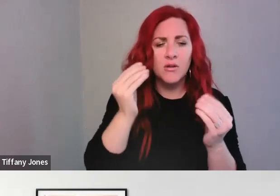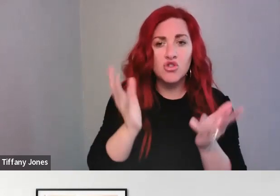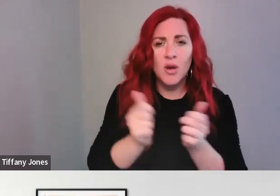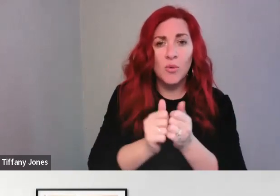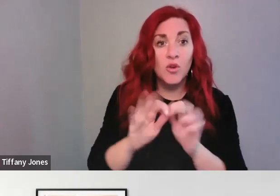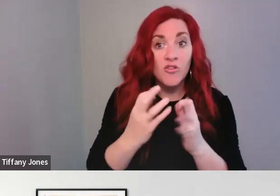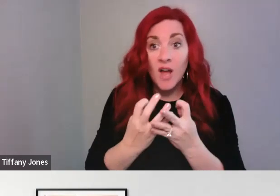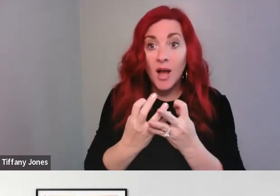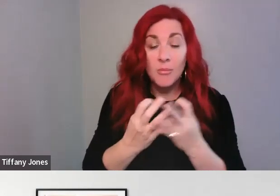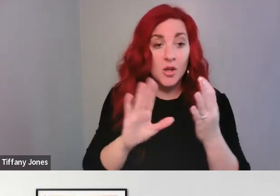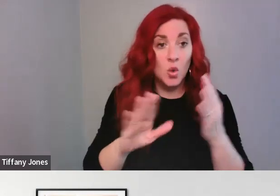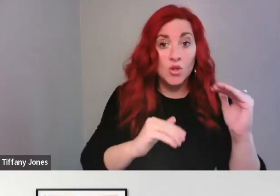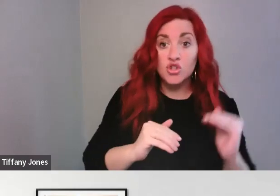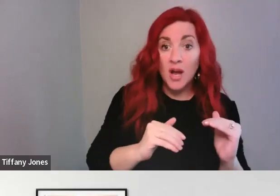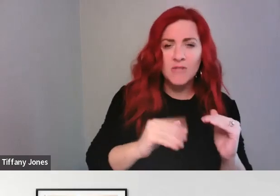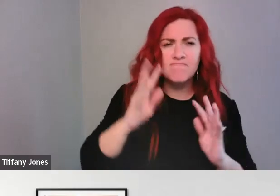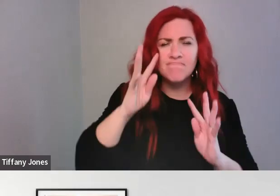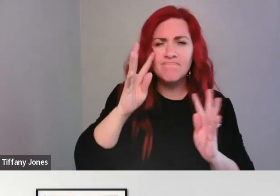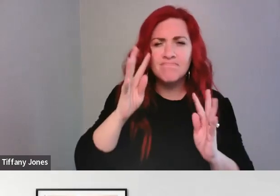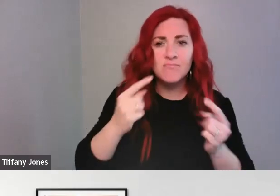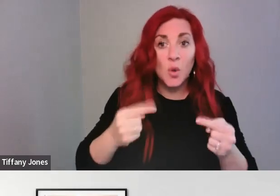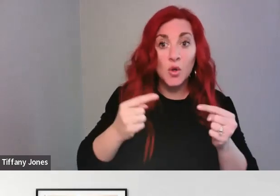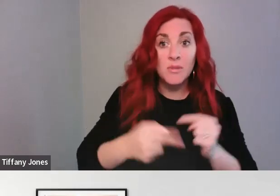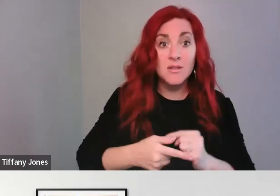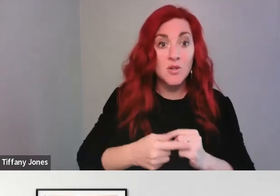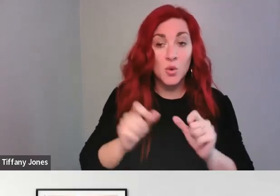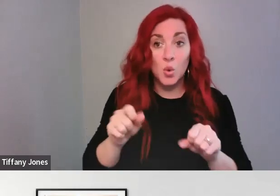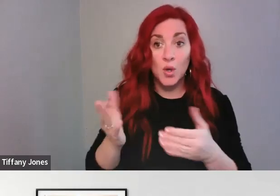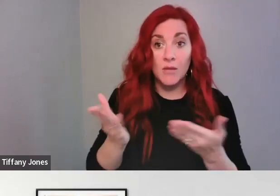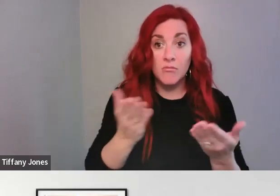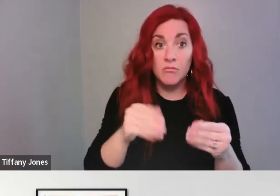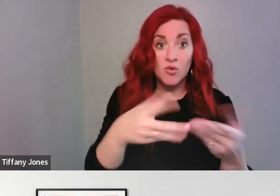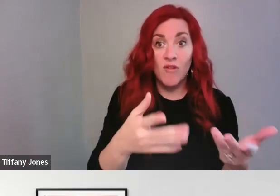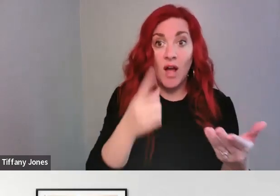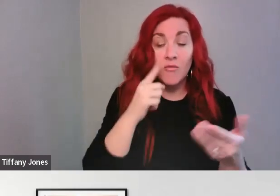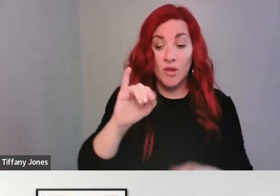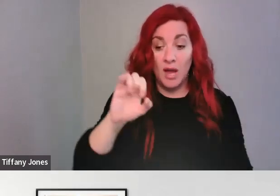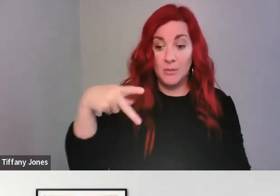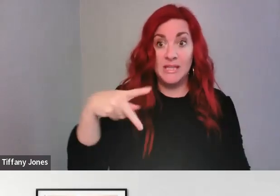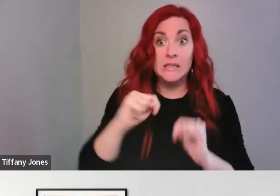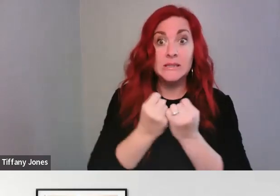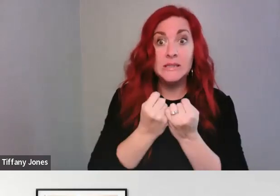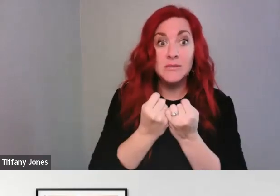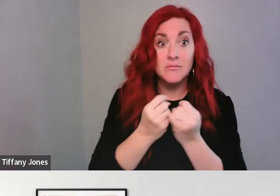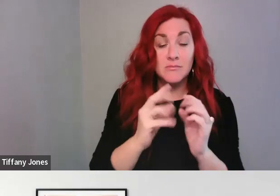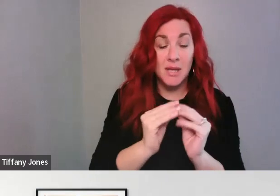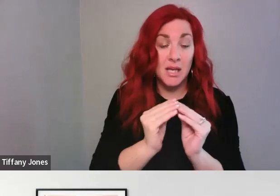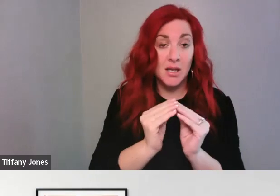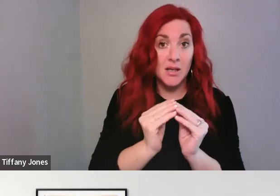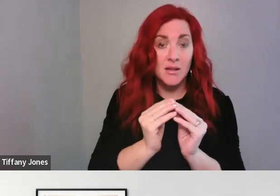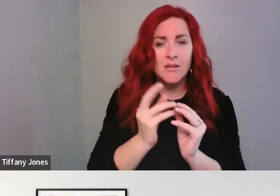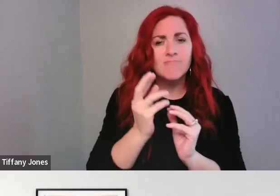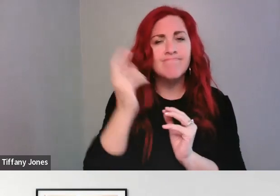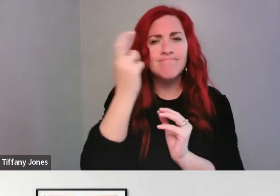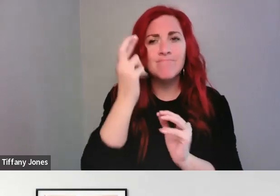family and your child, and come up with some arguments that you could bring to the IEP team meeting about why this is important for the kiddo to